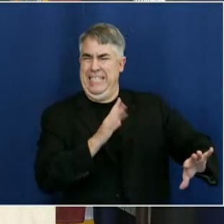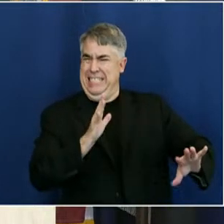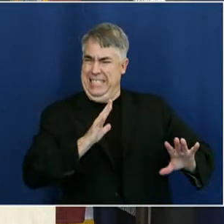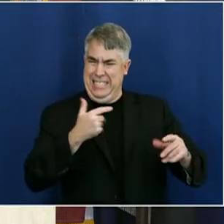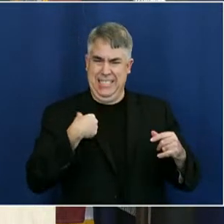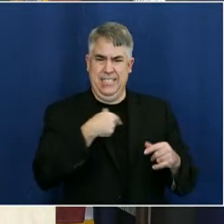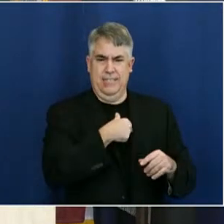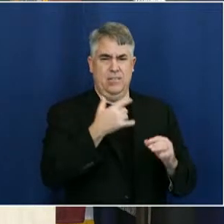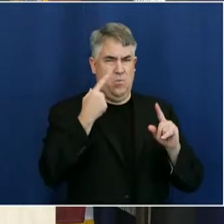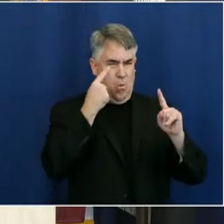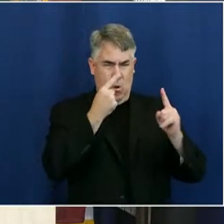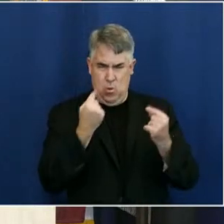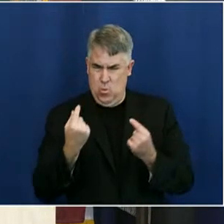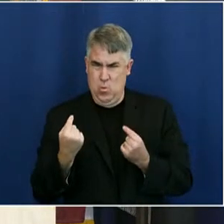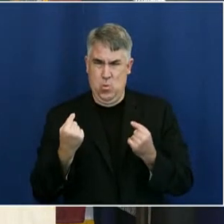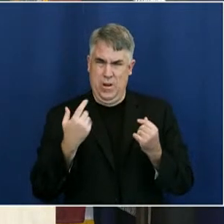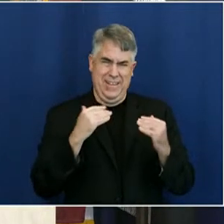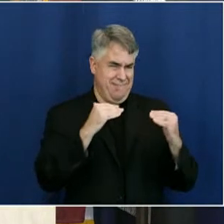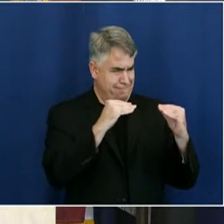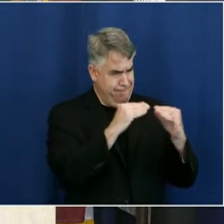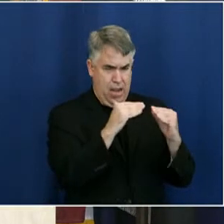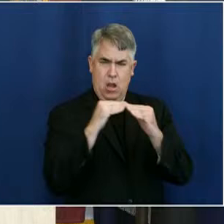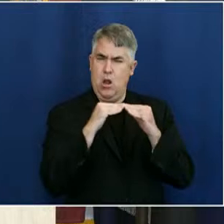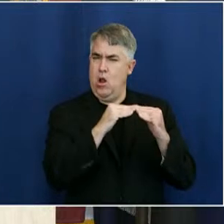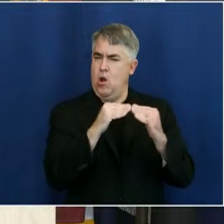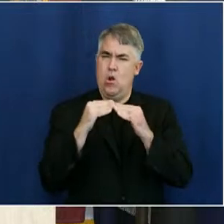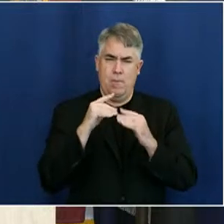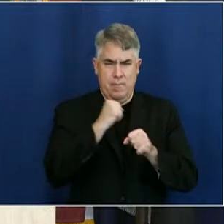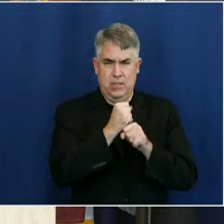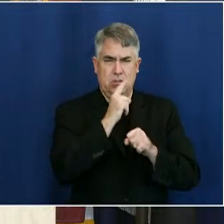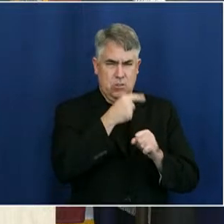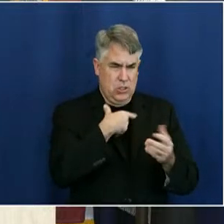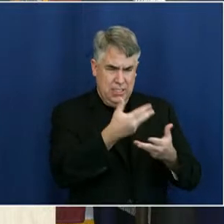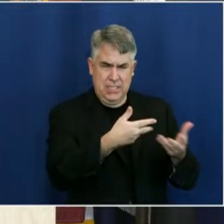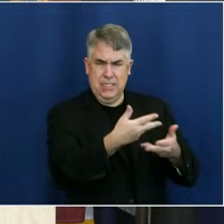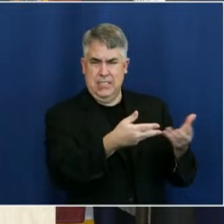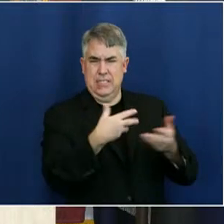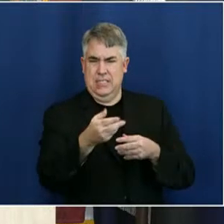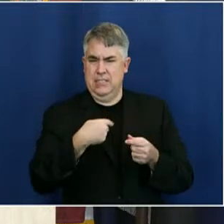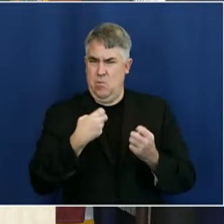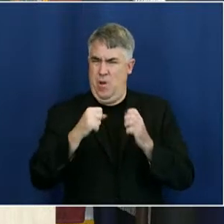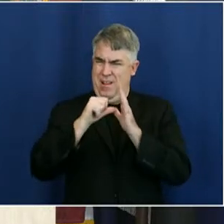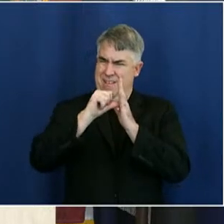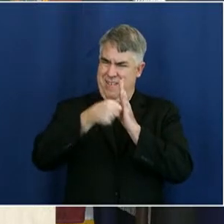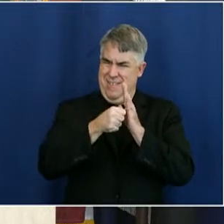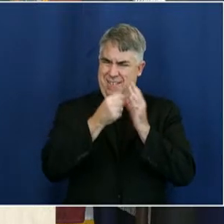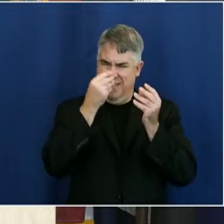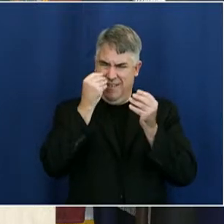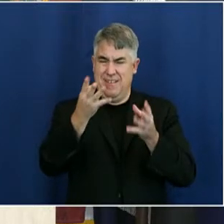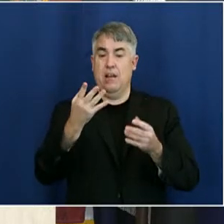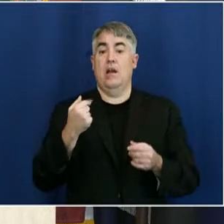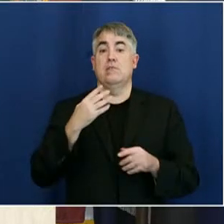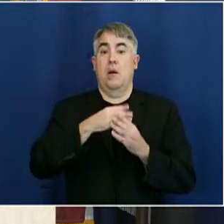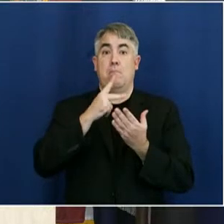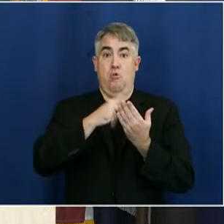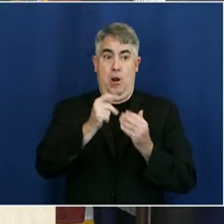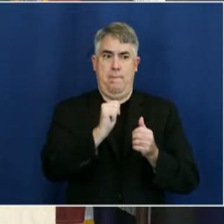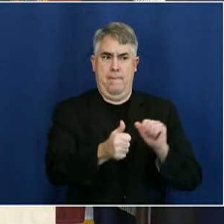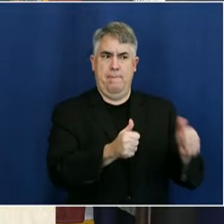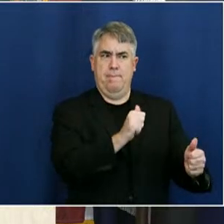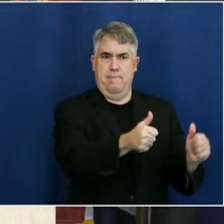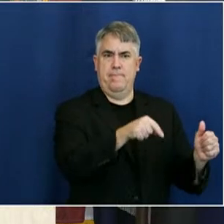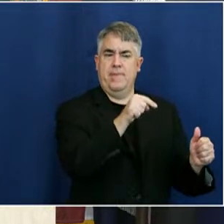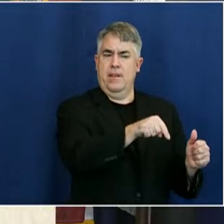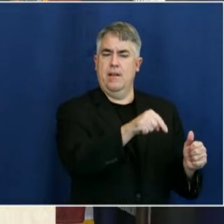and at the core of everything we are doing here at the county, I do want to mention that some of the innovation programs that are in place now and some that are